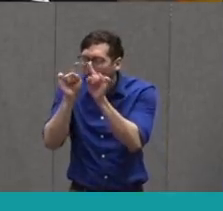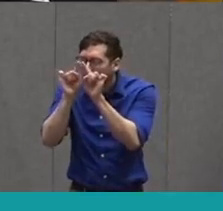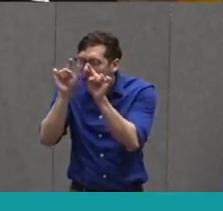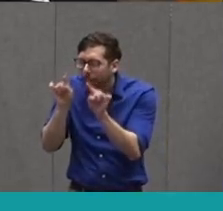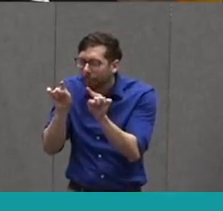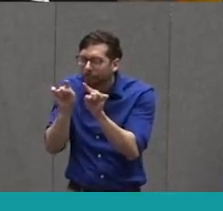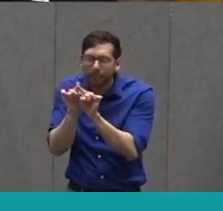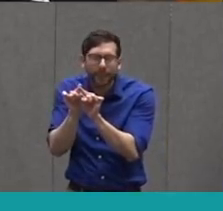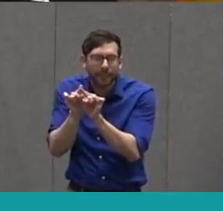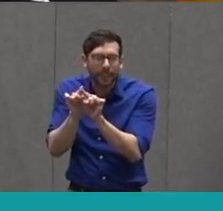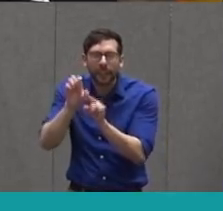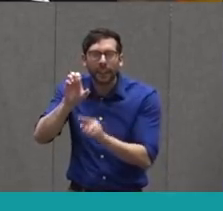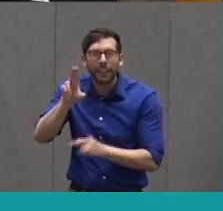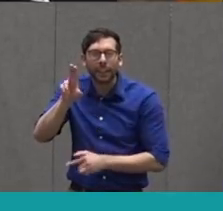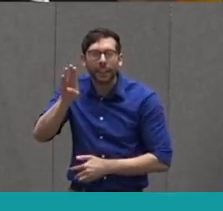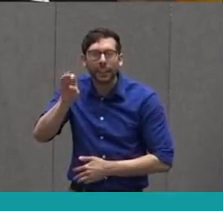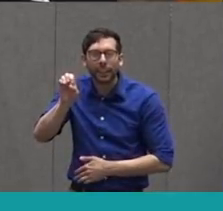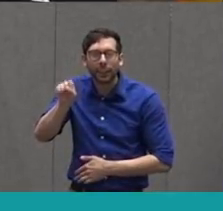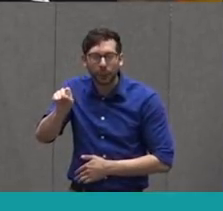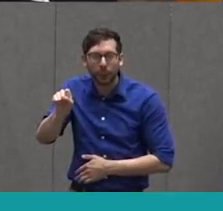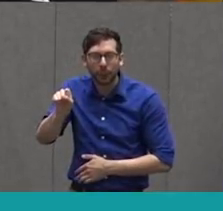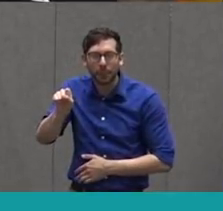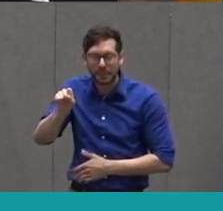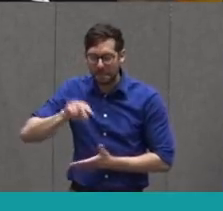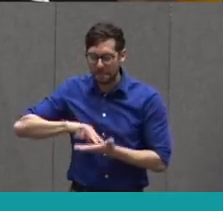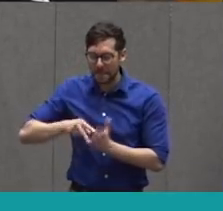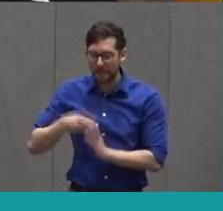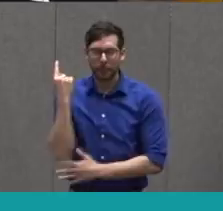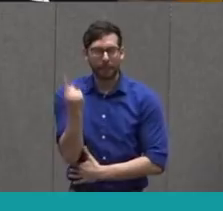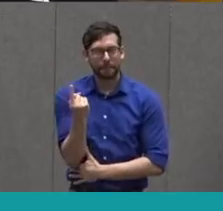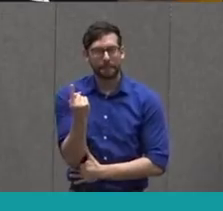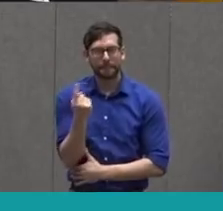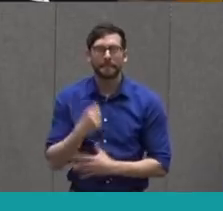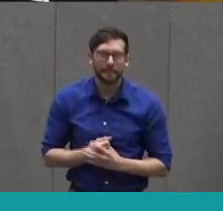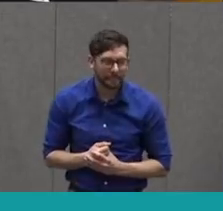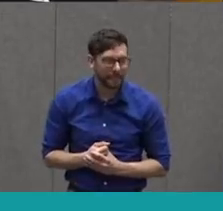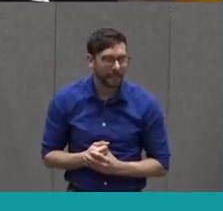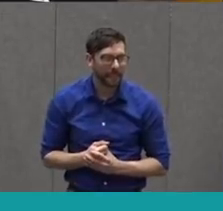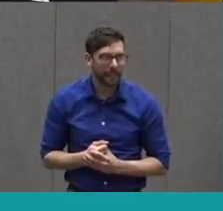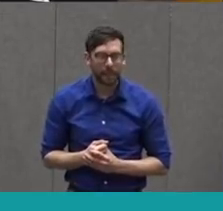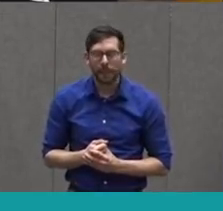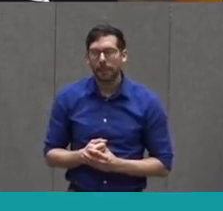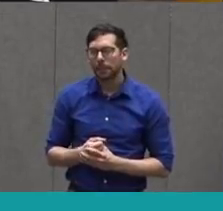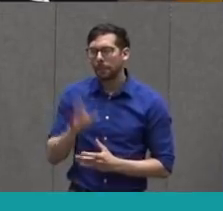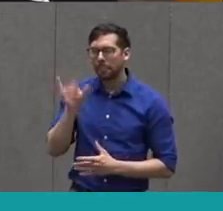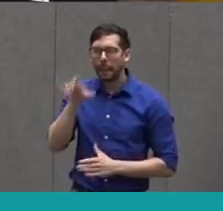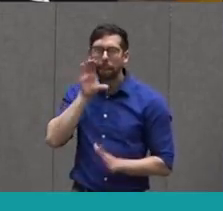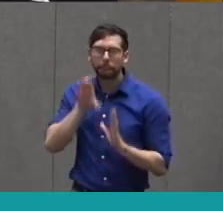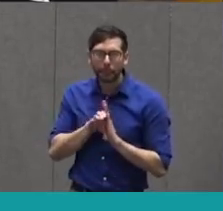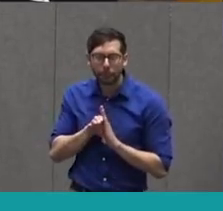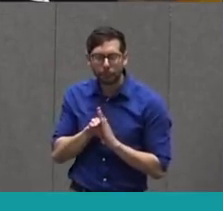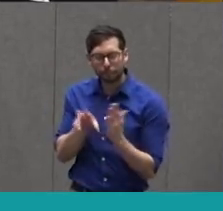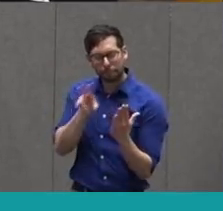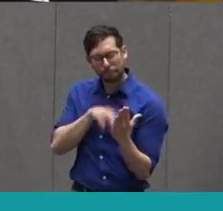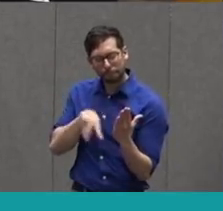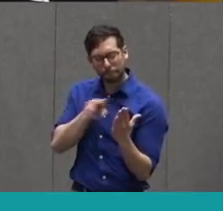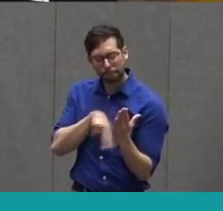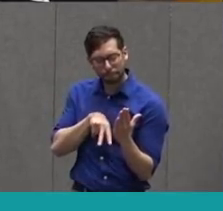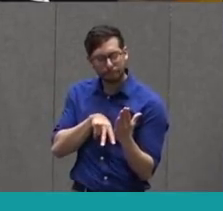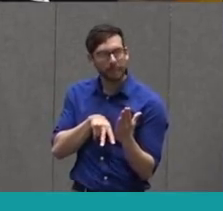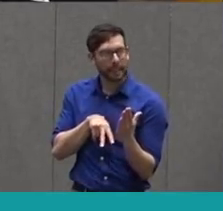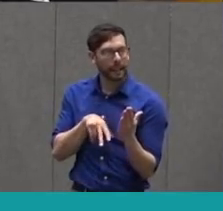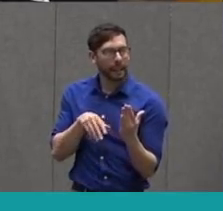each representing our ones. So if I'm looking at this representation, I can tell that I have